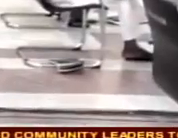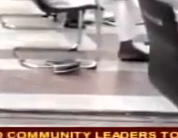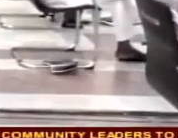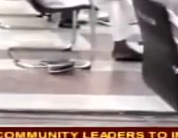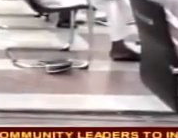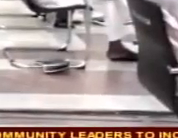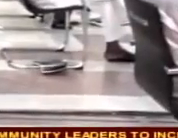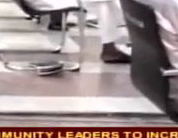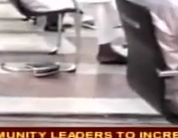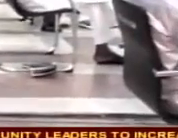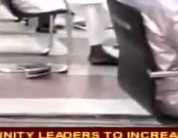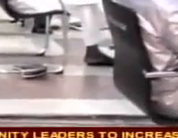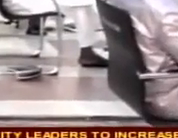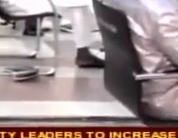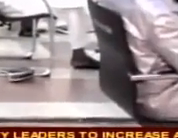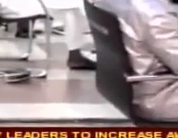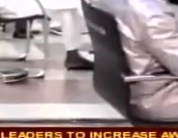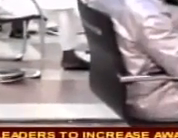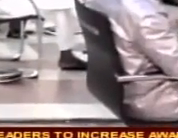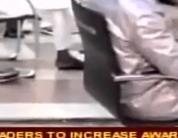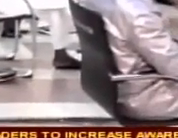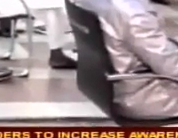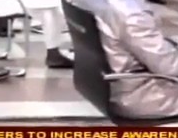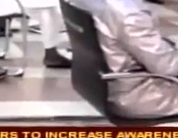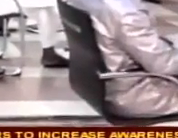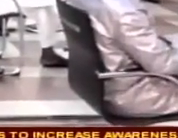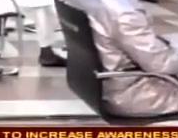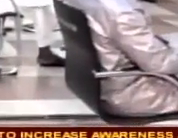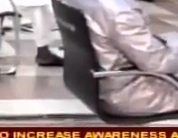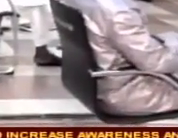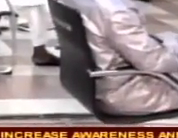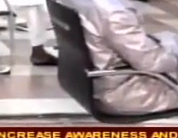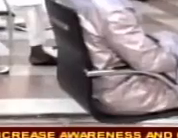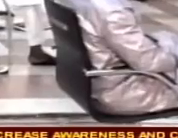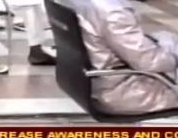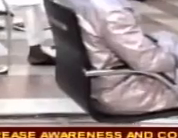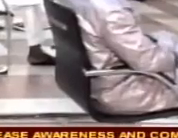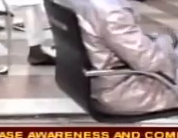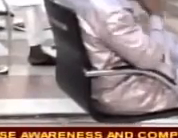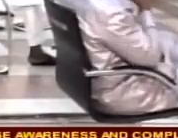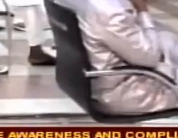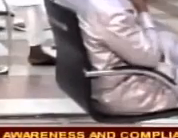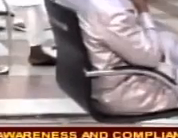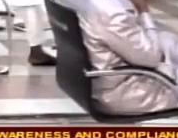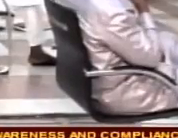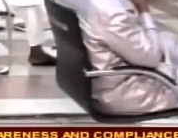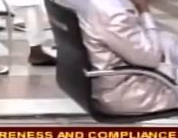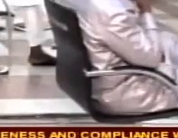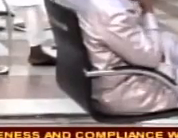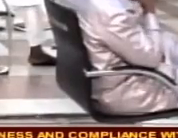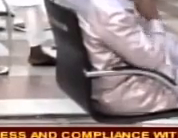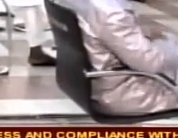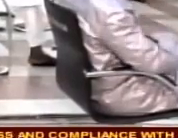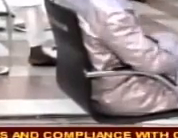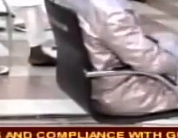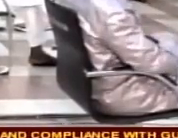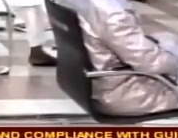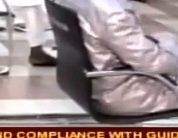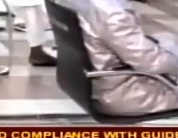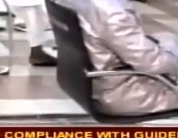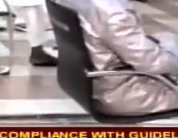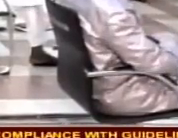followed by the Honorable Minister of Foreign Affairs, and finally, the Honorable Minister of Information and Culture. Honorable Minister